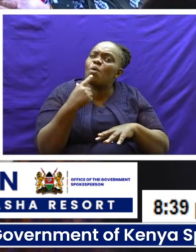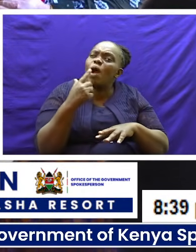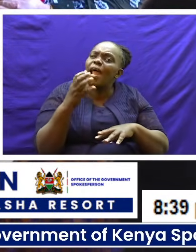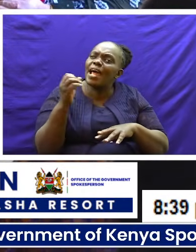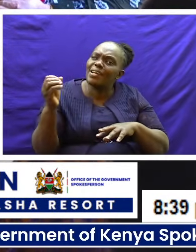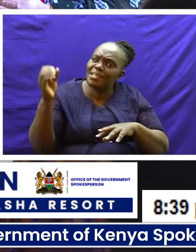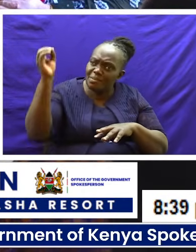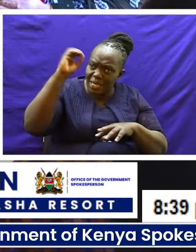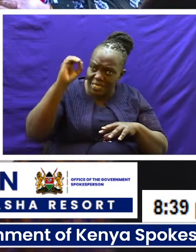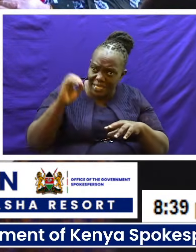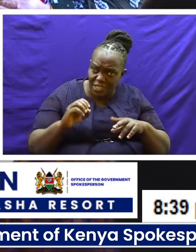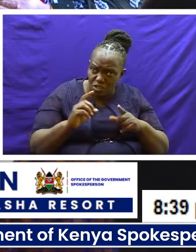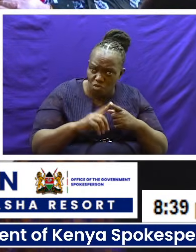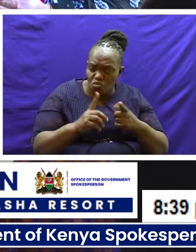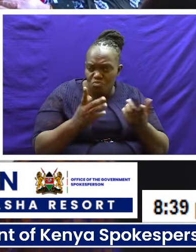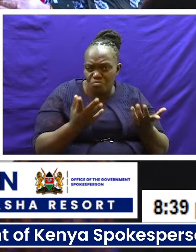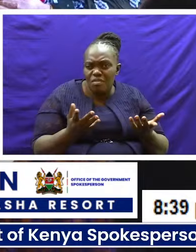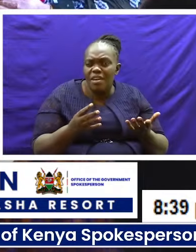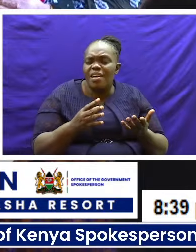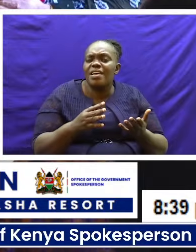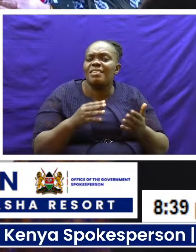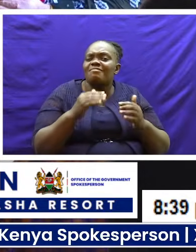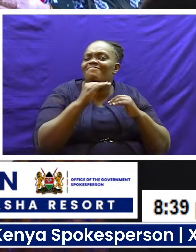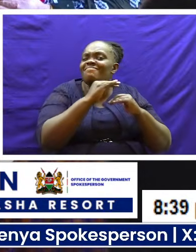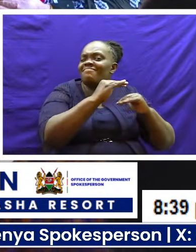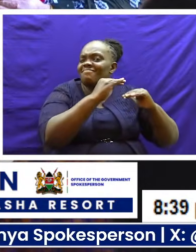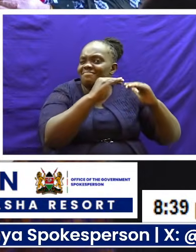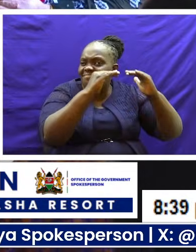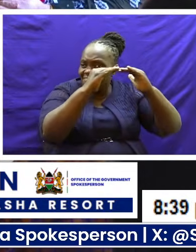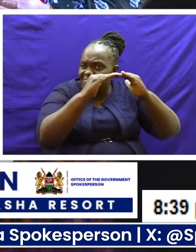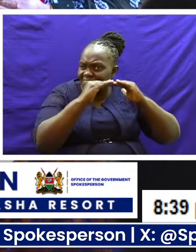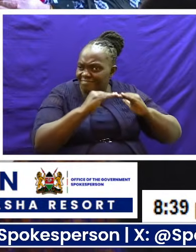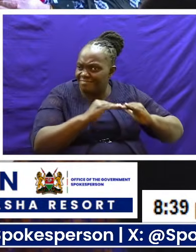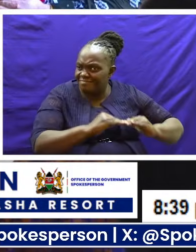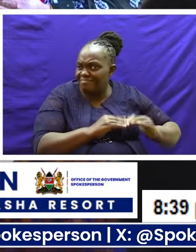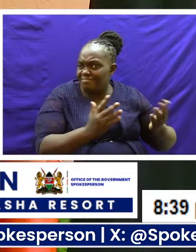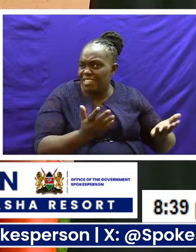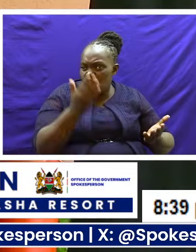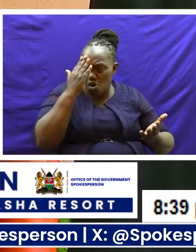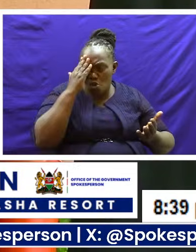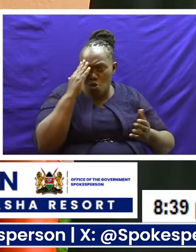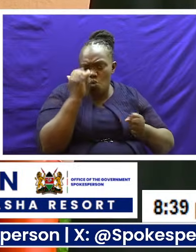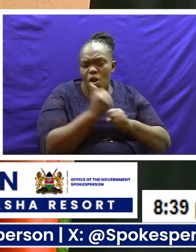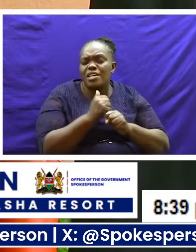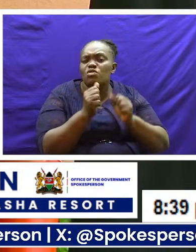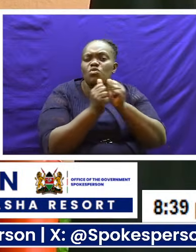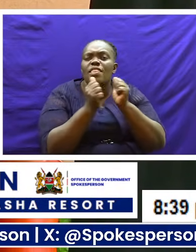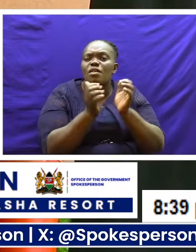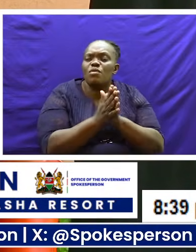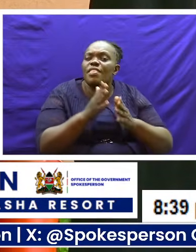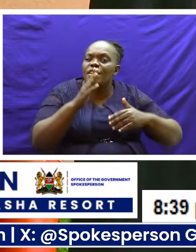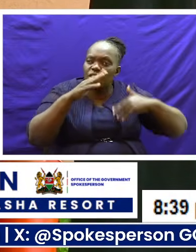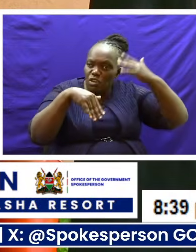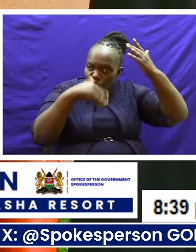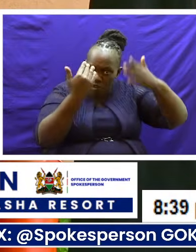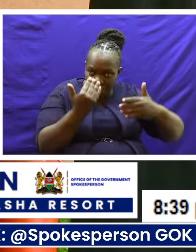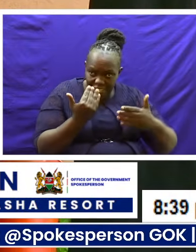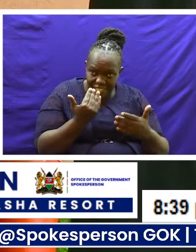100% up to a certain grade. So we are working with